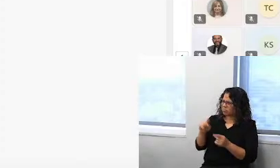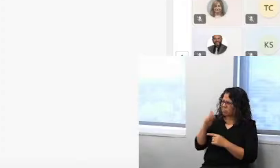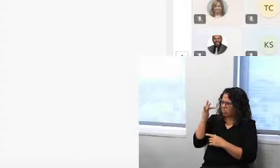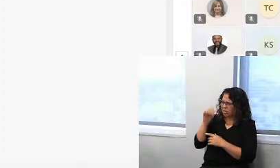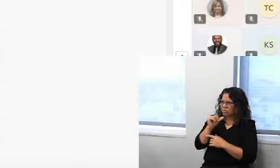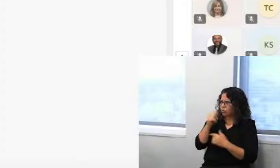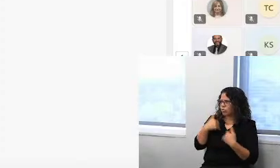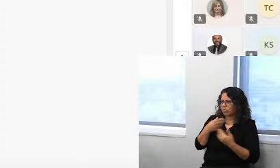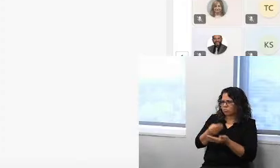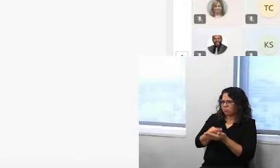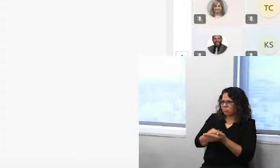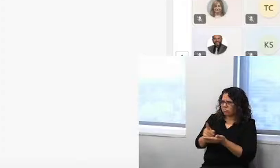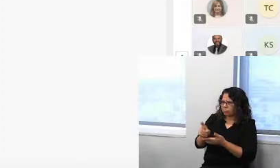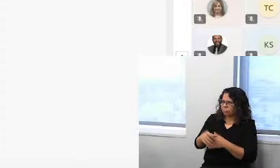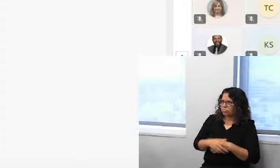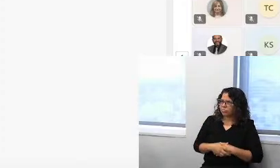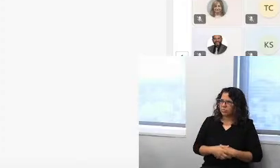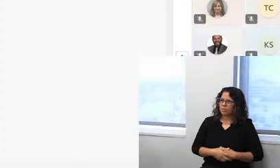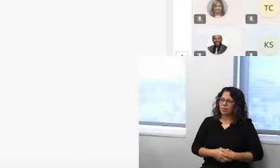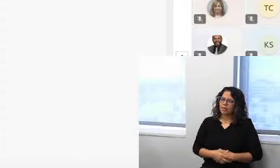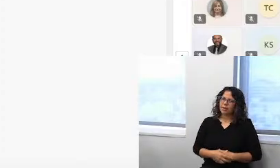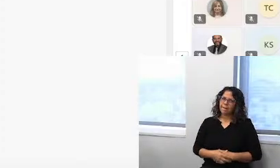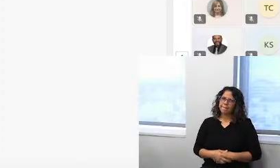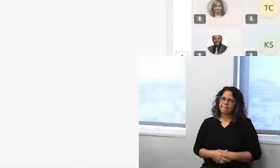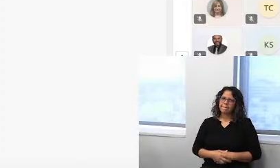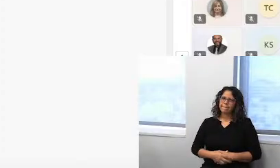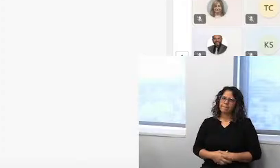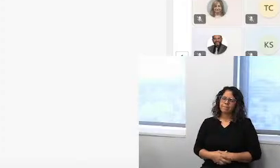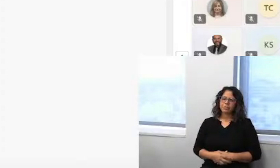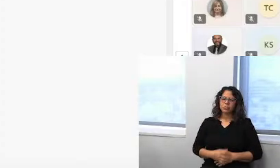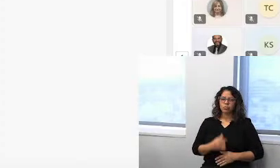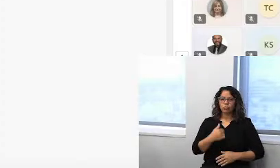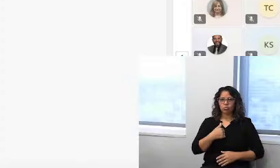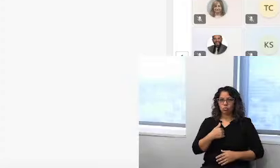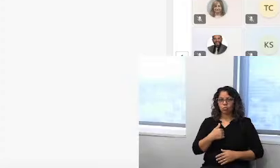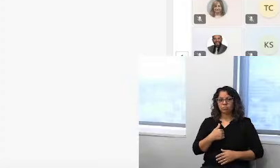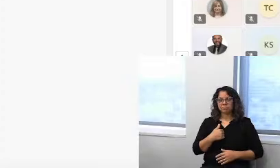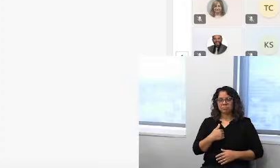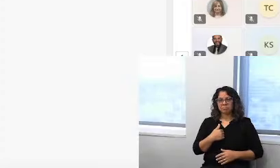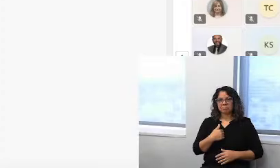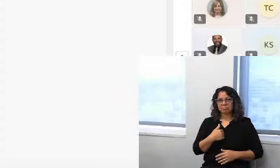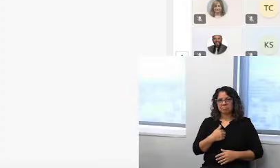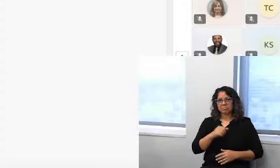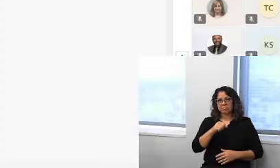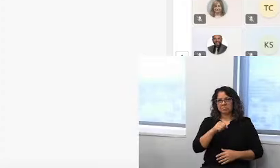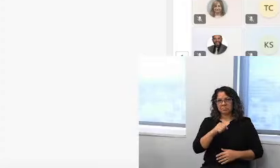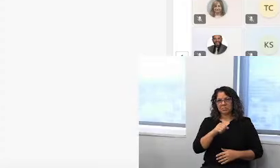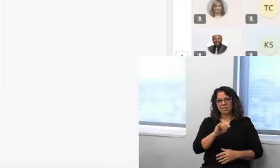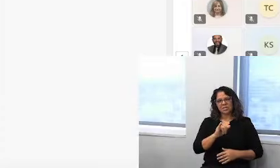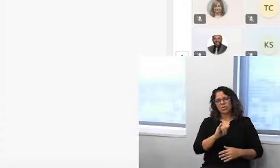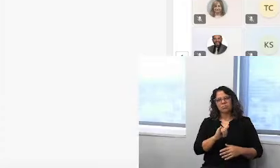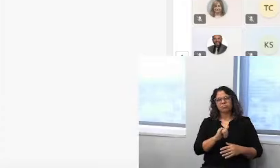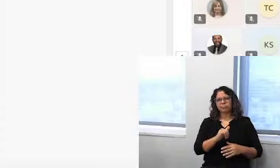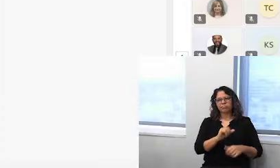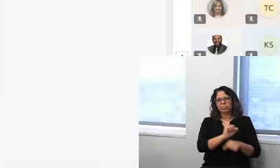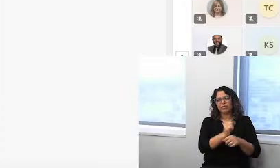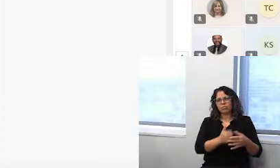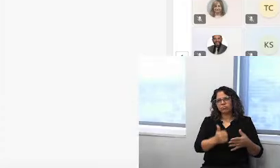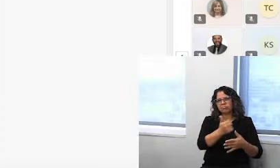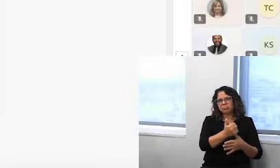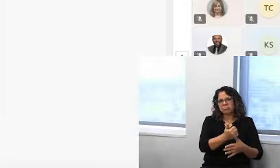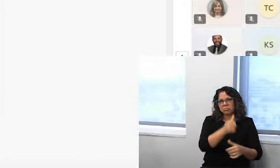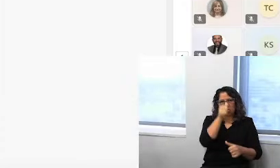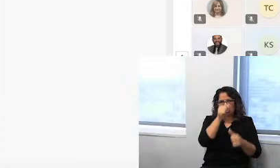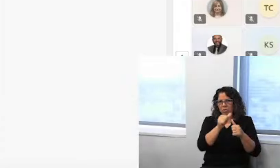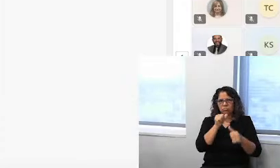meeting the budget? I will say those are prioritized, and to my recollection on this, have not been reduced on the work that is